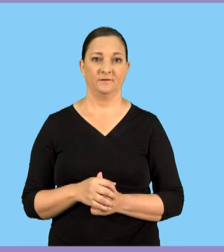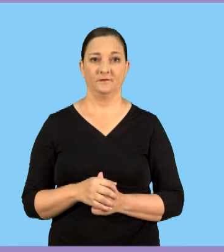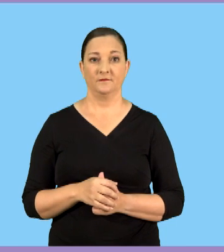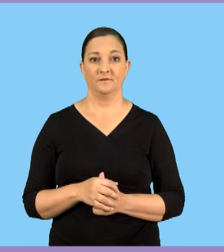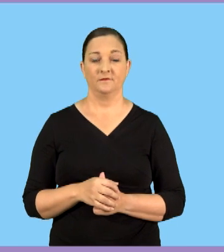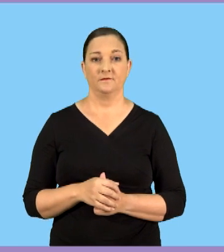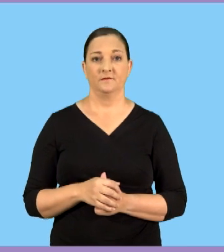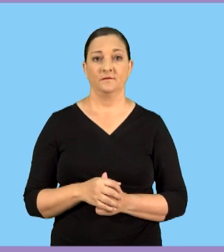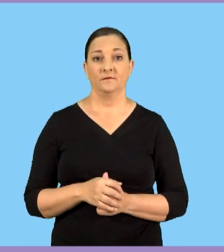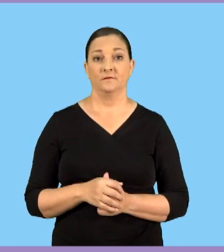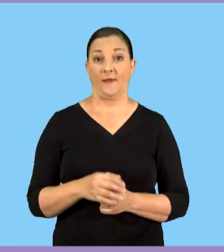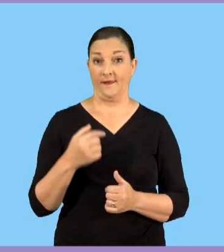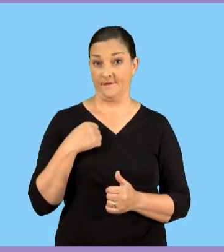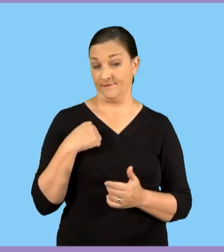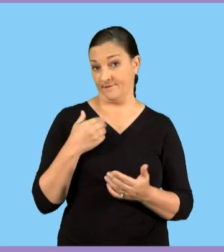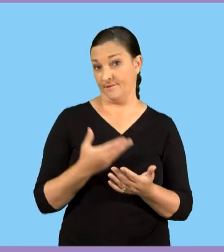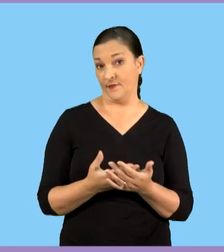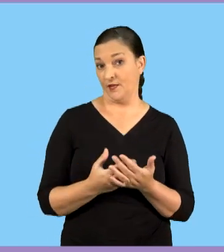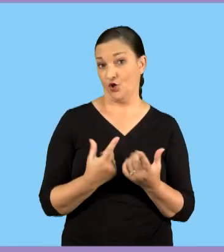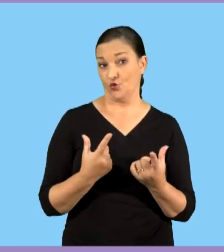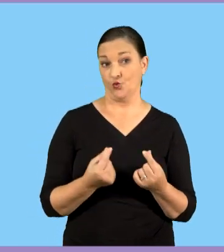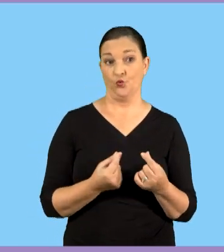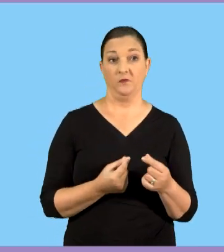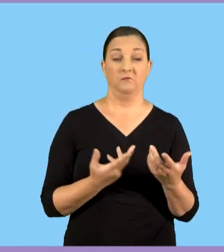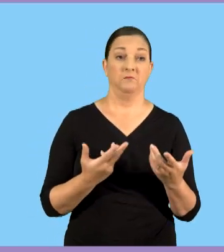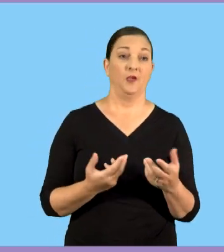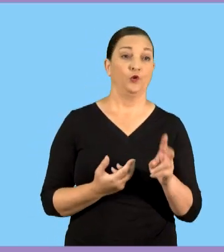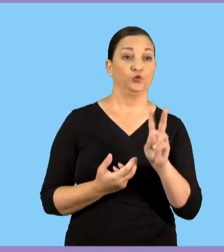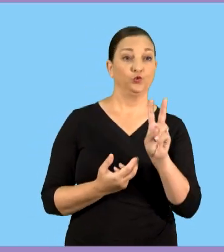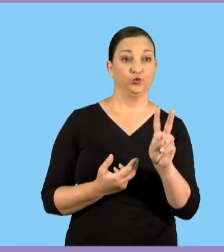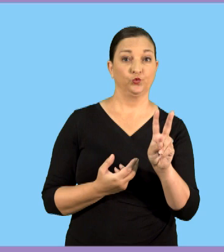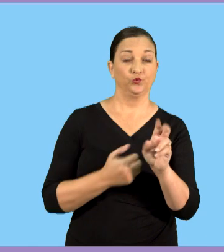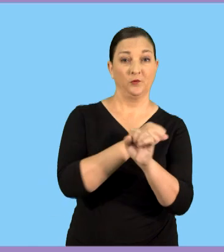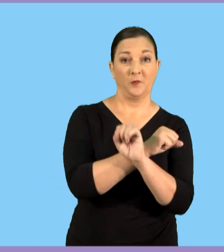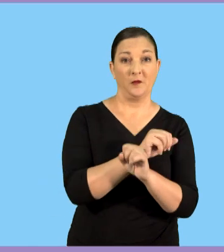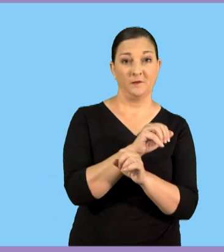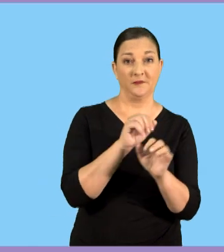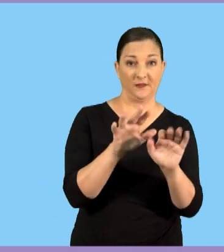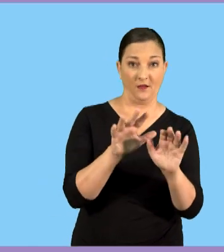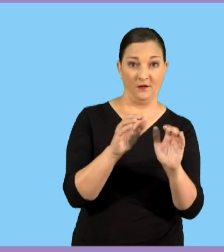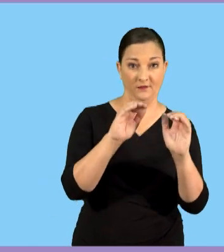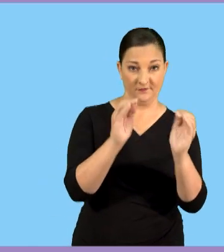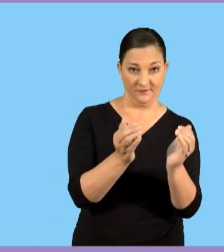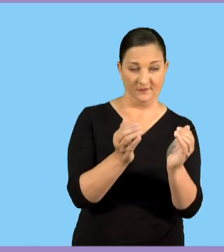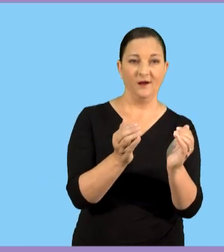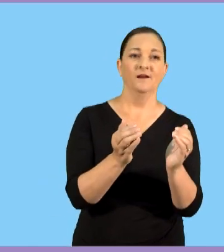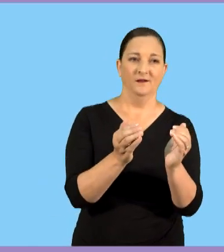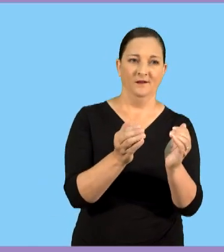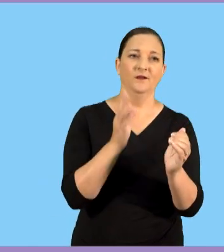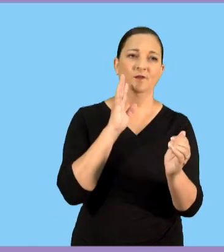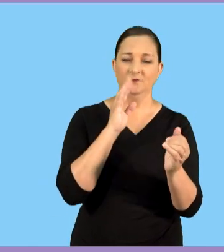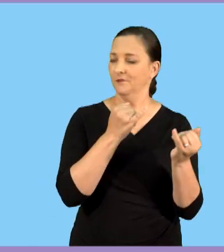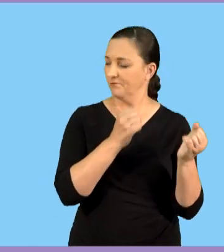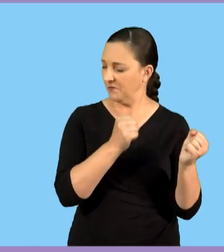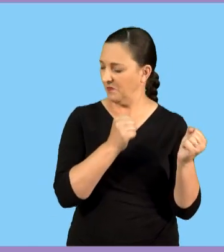180. The same would be if I had associated the 2 multiplied by the 10, the answer would still be the same, and we would